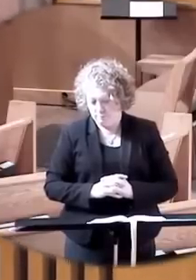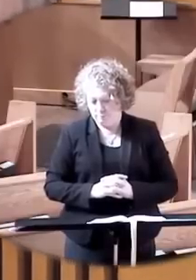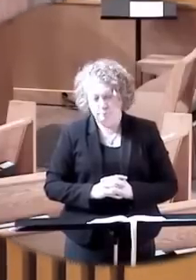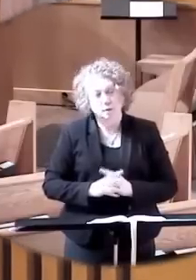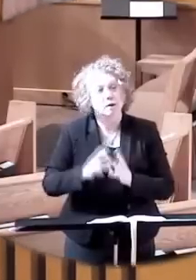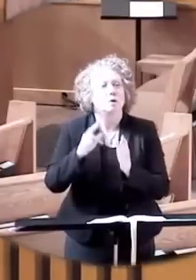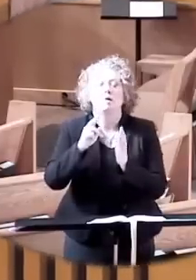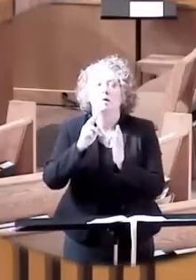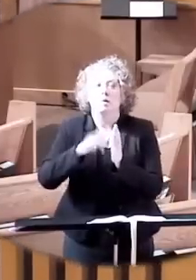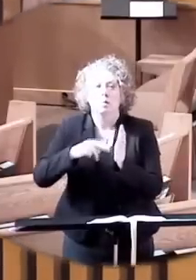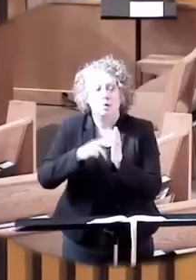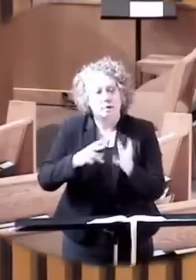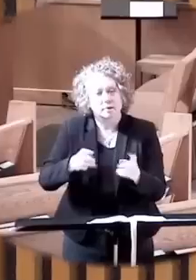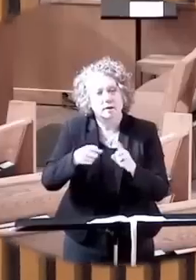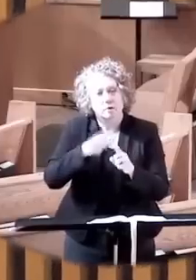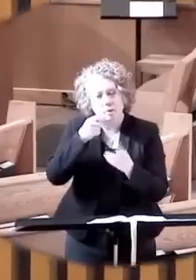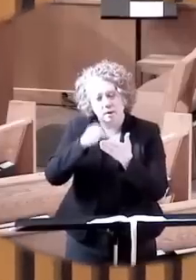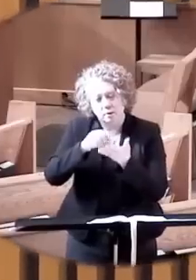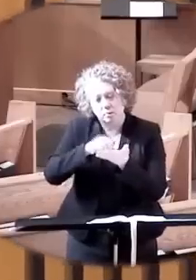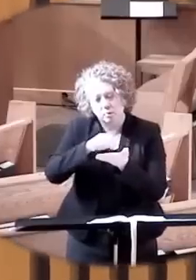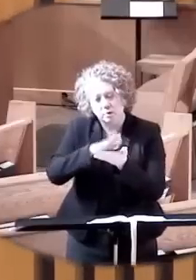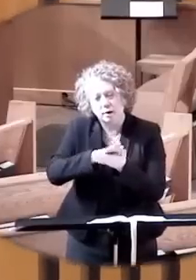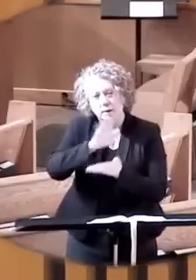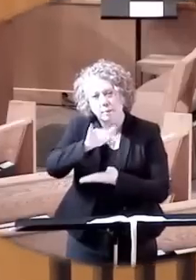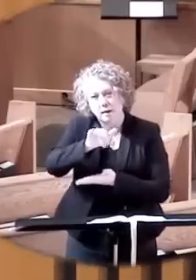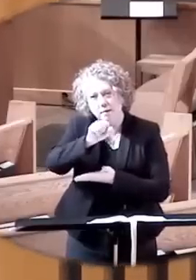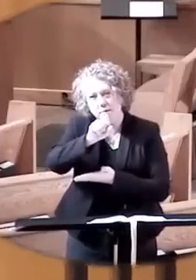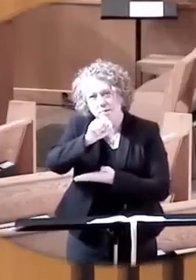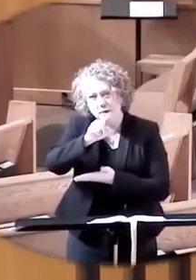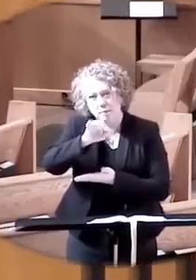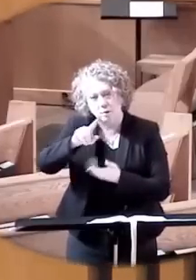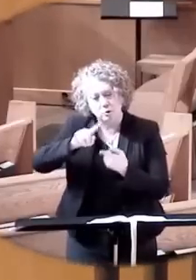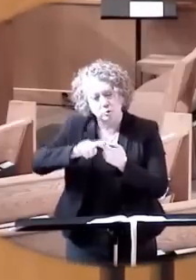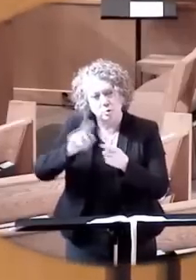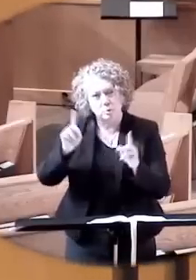A reading from the letter of St. Paul to the Ephesians.